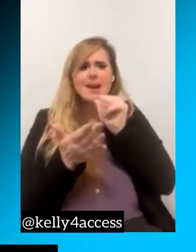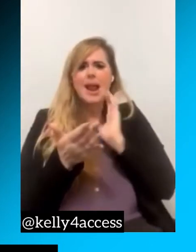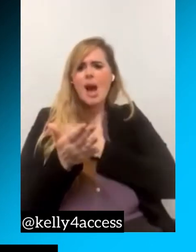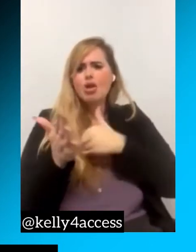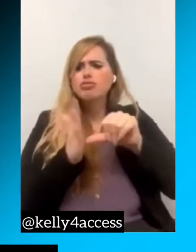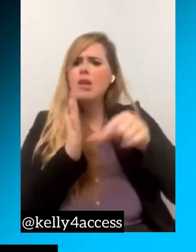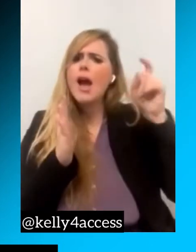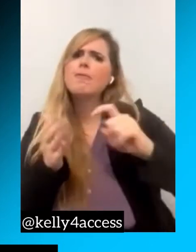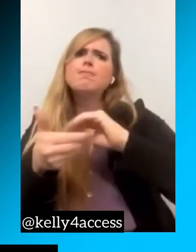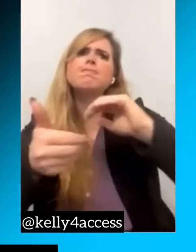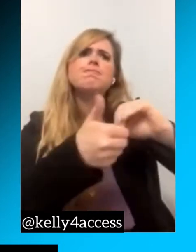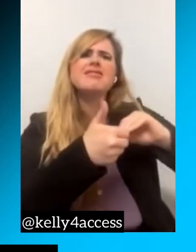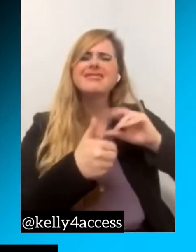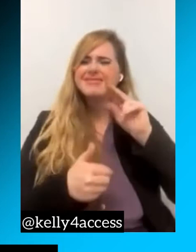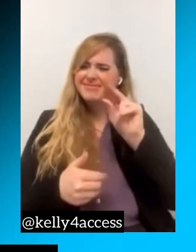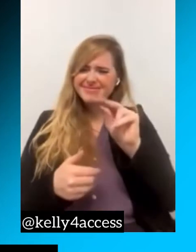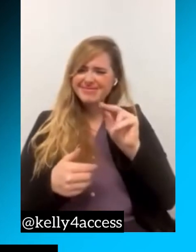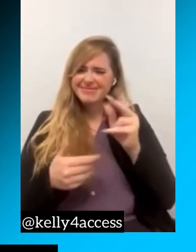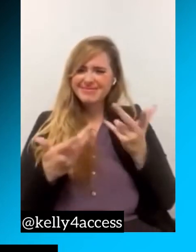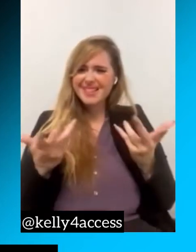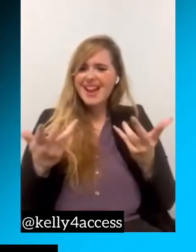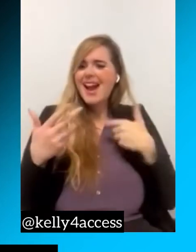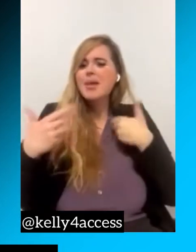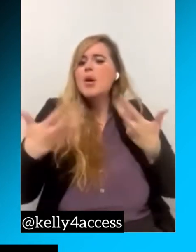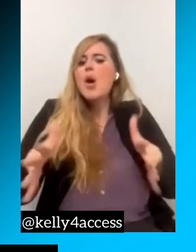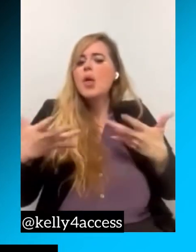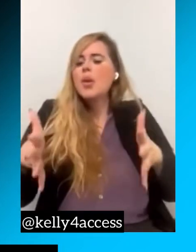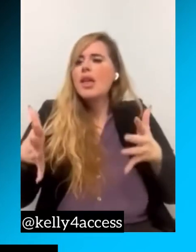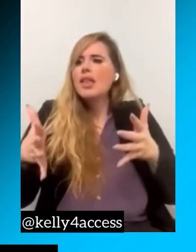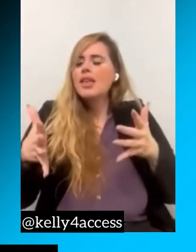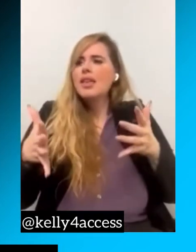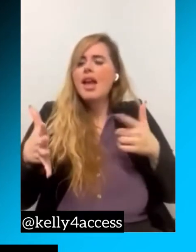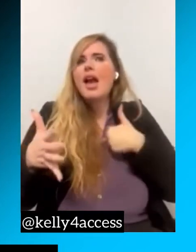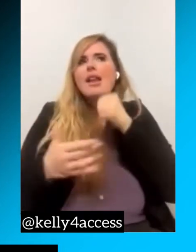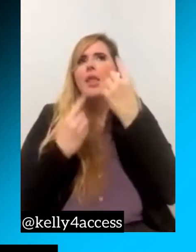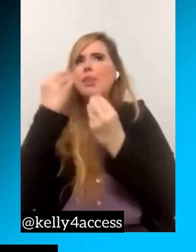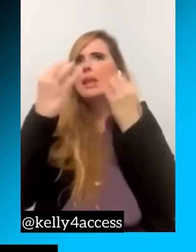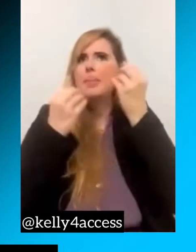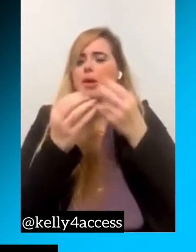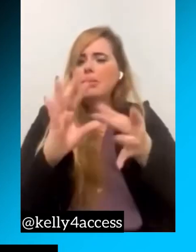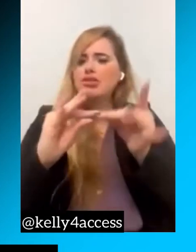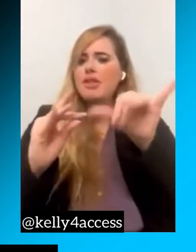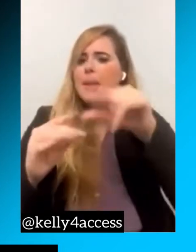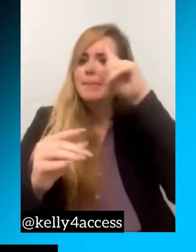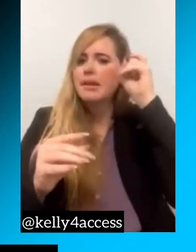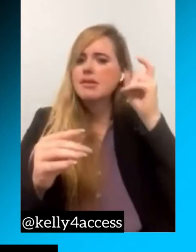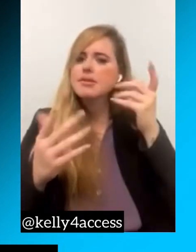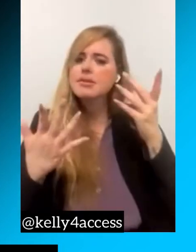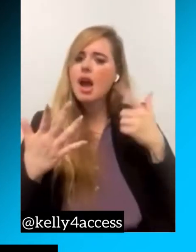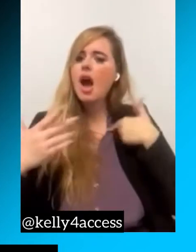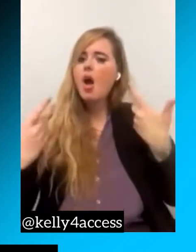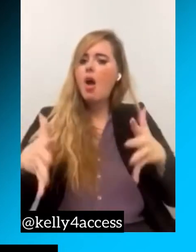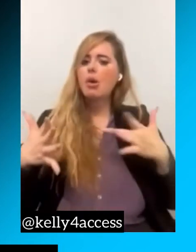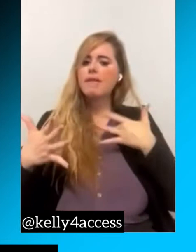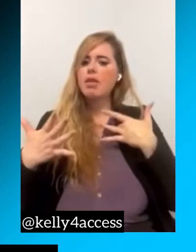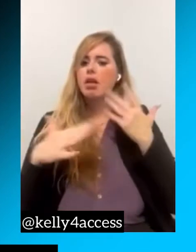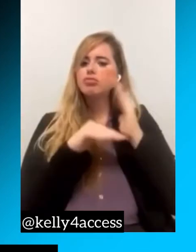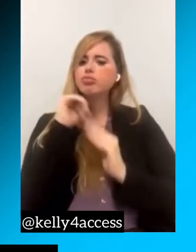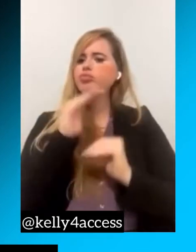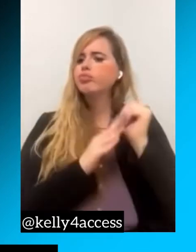is like steered towards polyamory. Like, I'm already like, I've normalized polyamory in my head and my life, that I